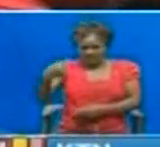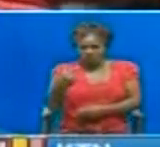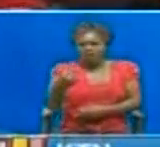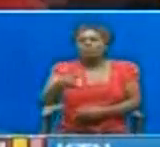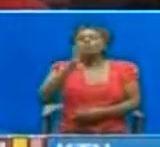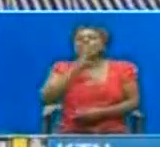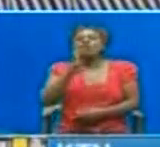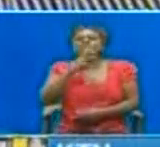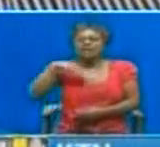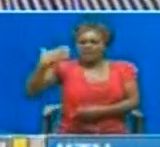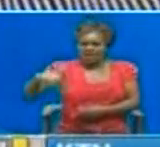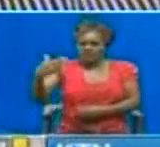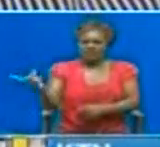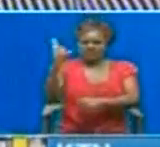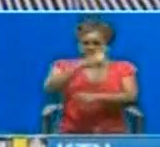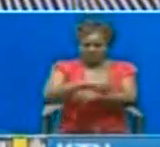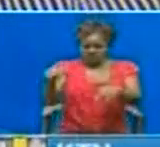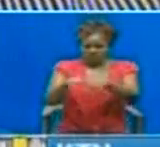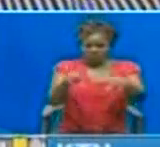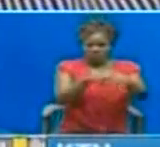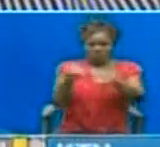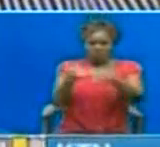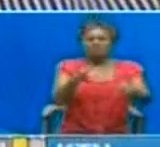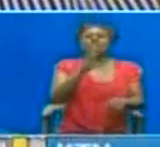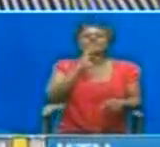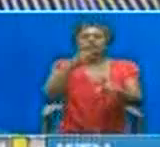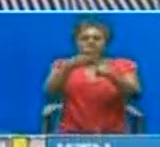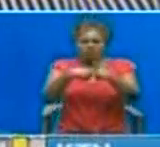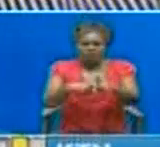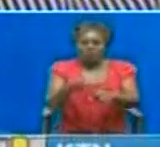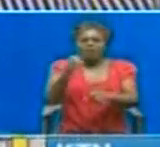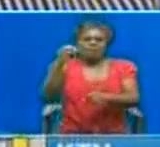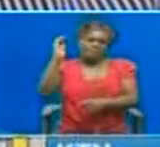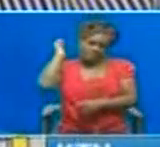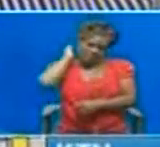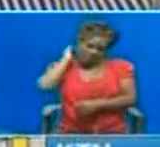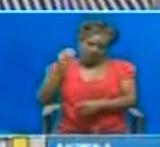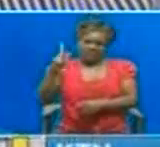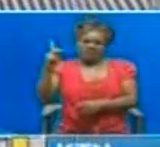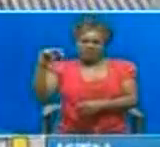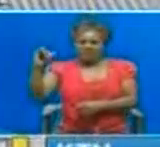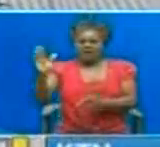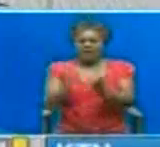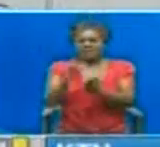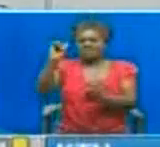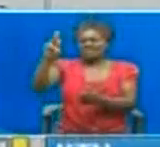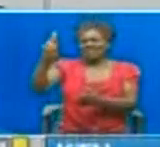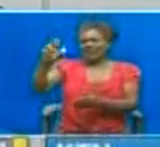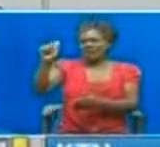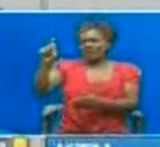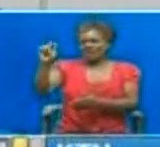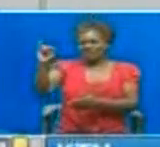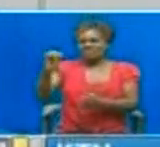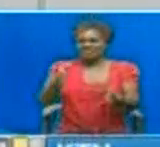meters of water daily. The tunnel will transfer raw water from intakes at Maragua, Gikigie and Irati rivers to